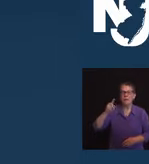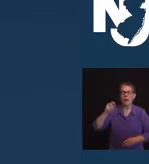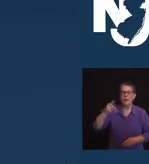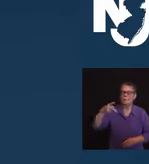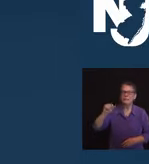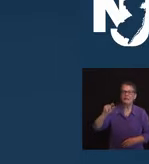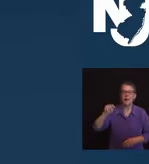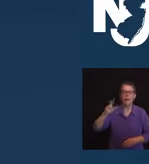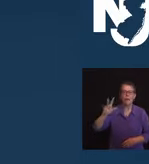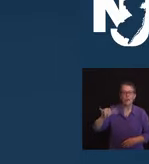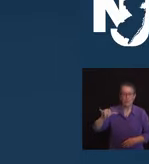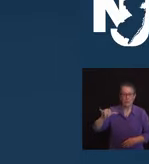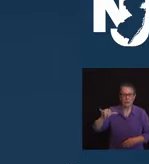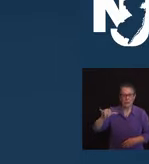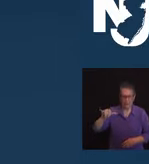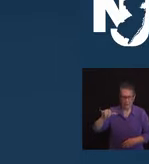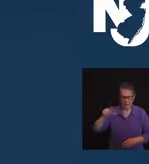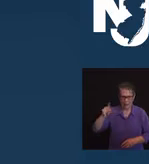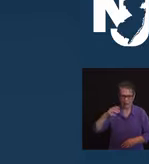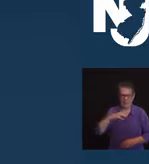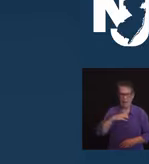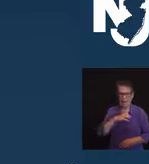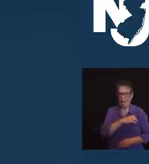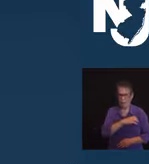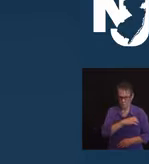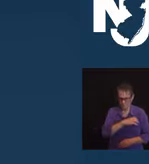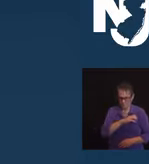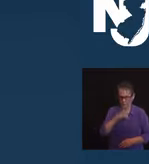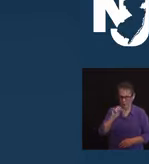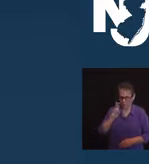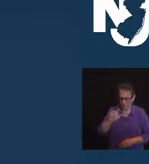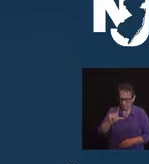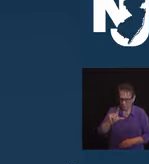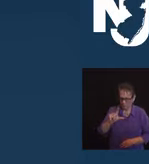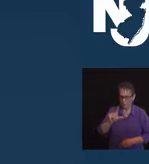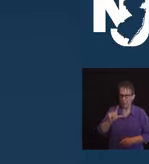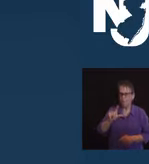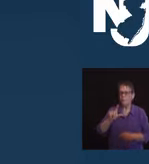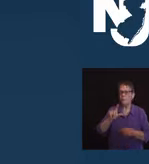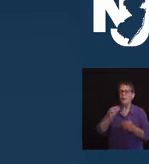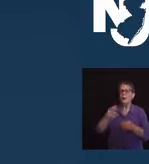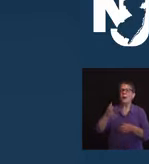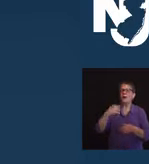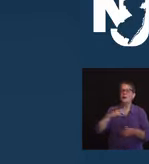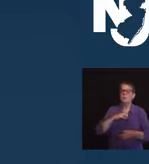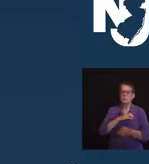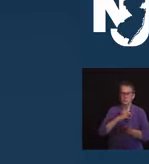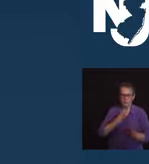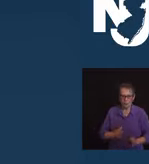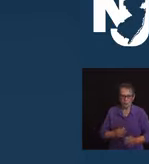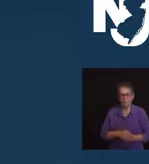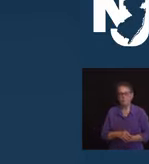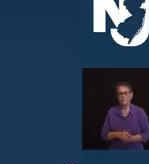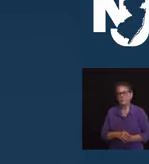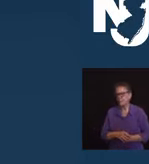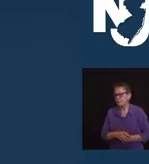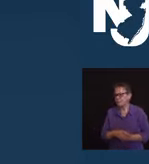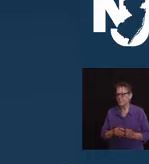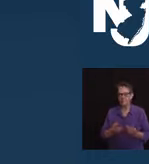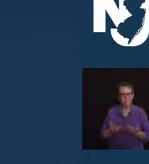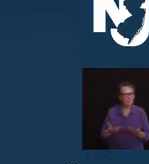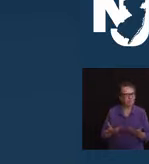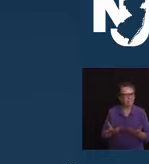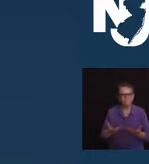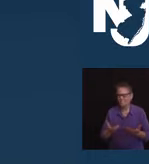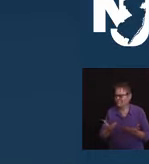and for ensuring that Middlesex lives up to the highest values of respect and inclusivity in all that it does every